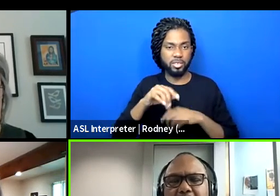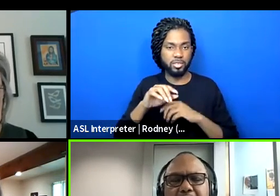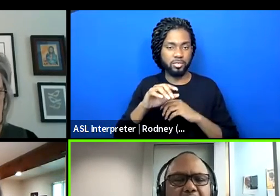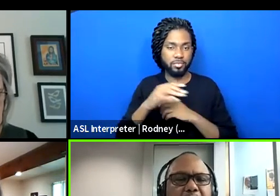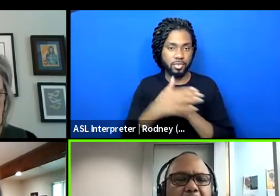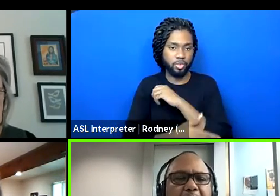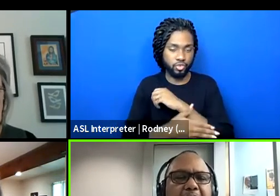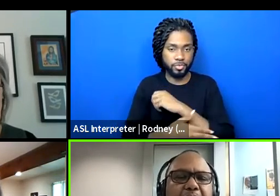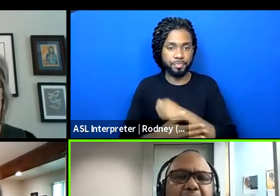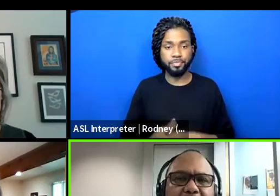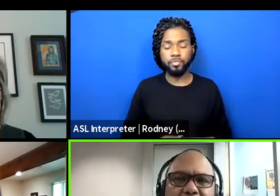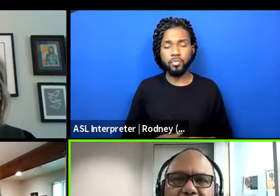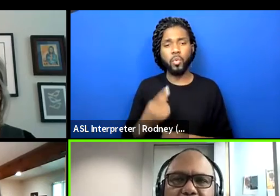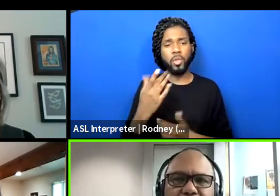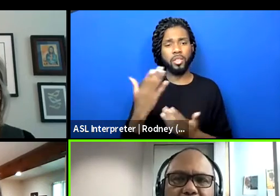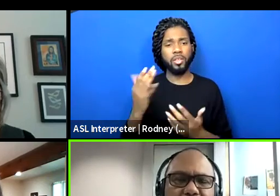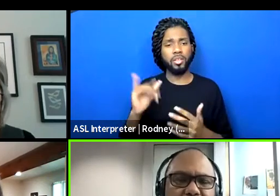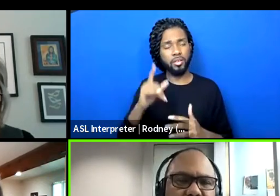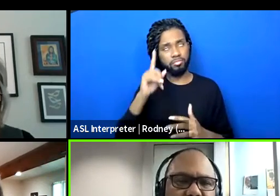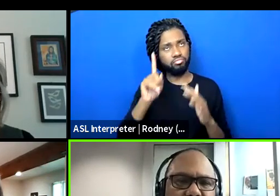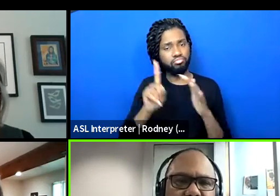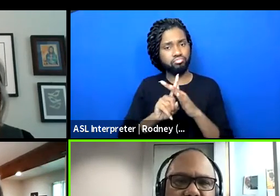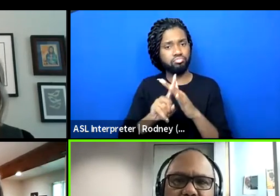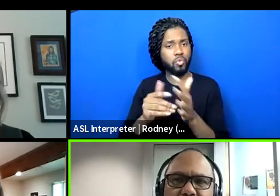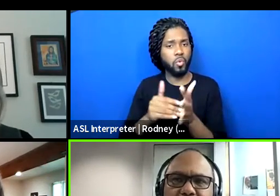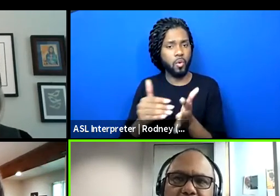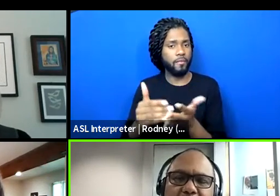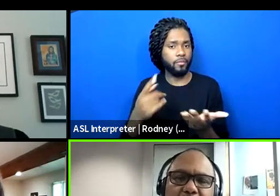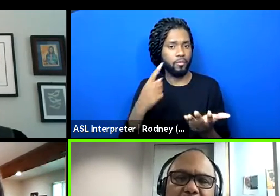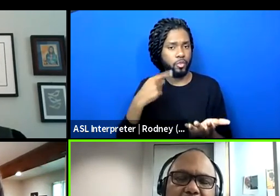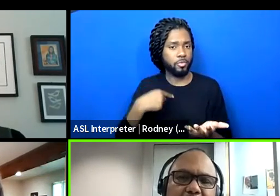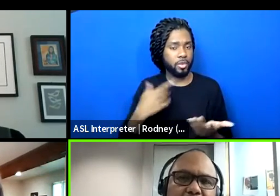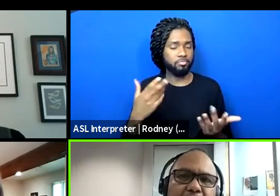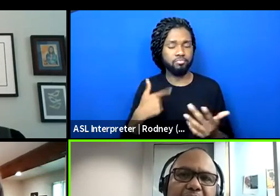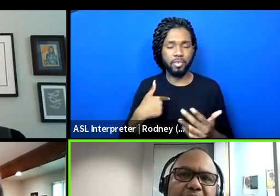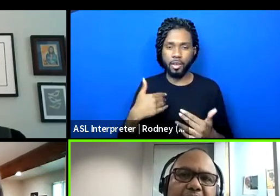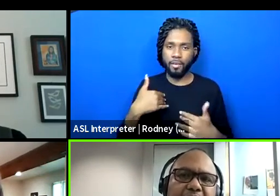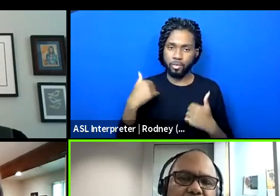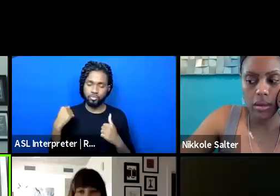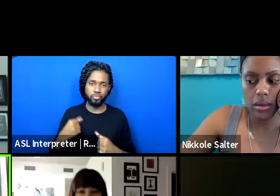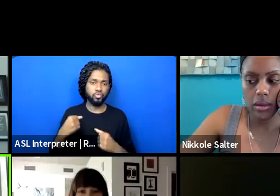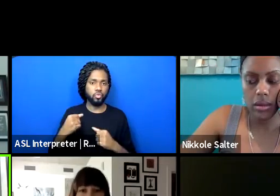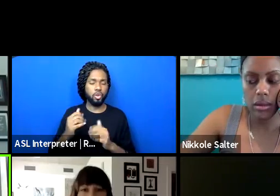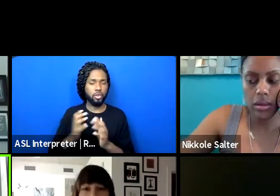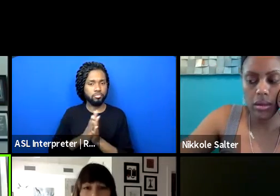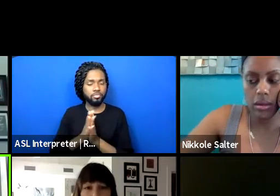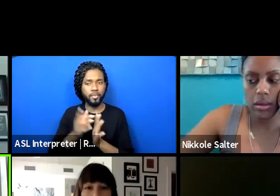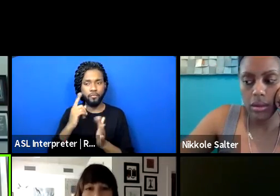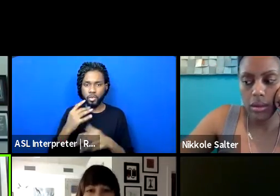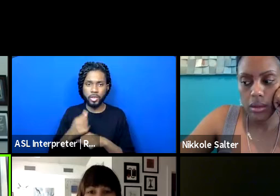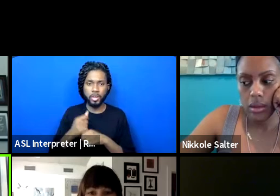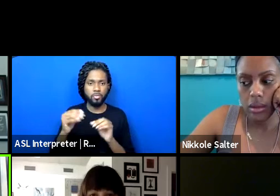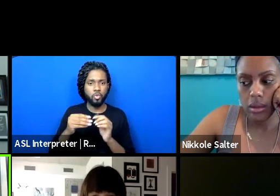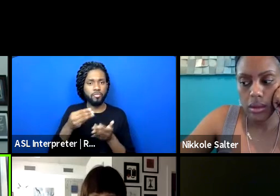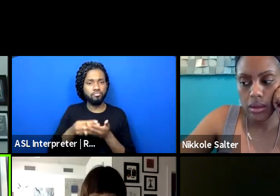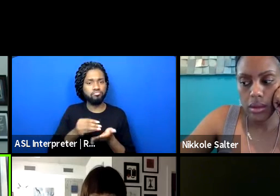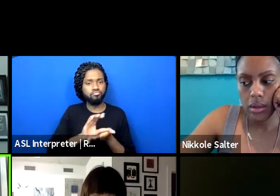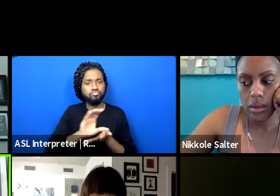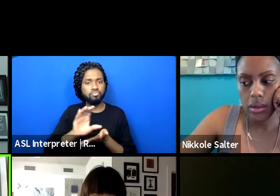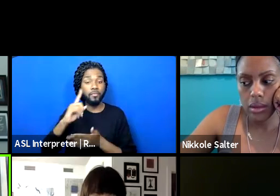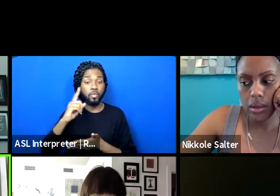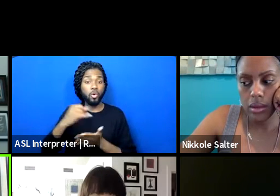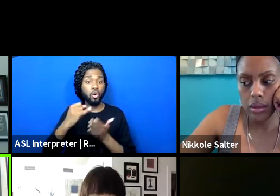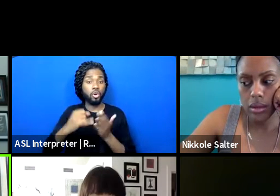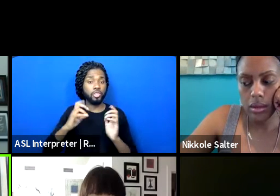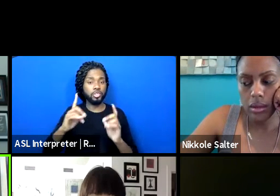that keeps coming back to me is I have a strong desire about seeing how we can get more funding for arts education, but looking at it in a